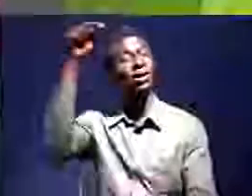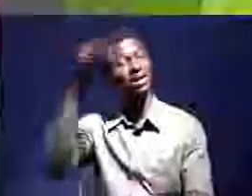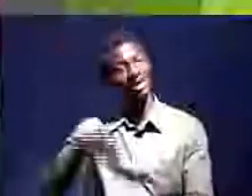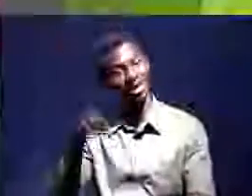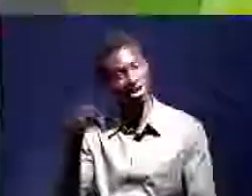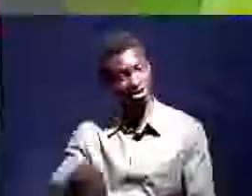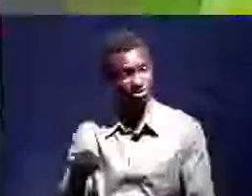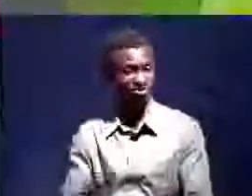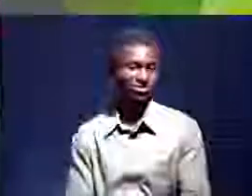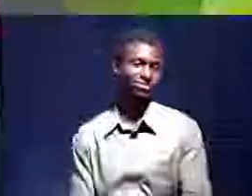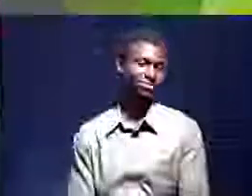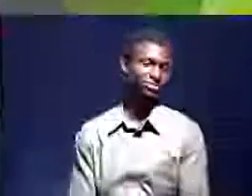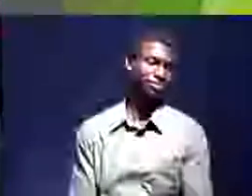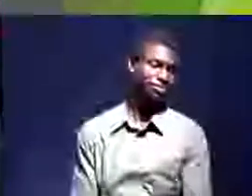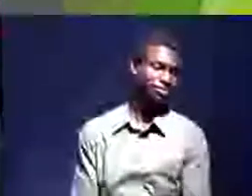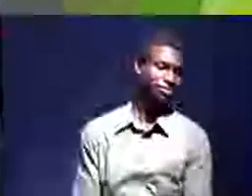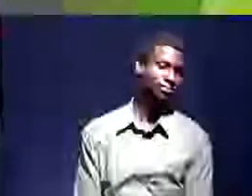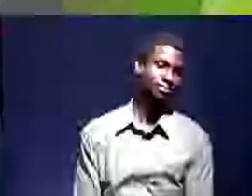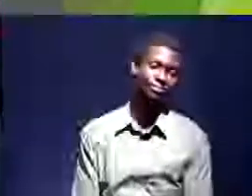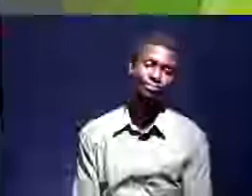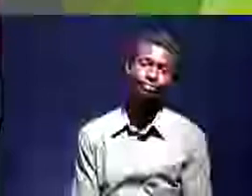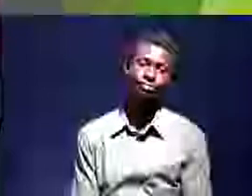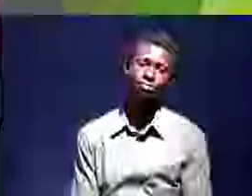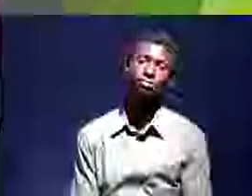Katungwa Adventist Secondary School,